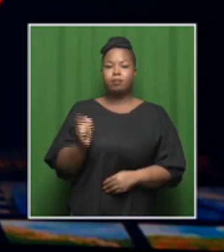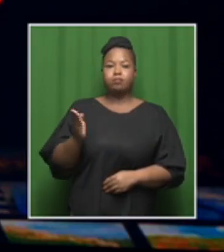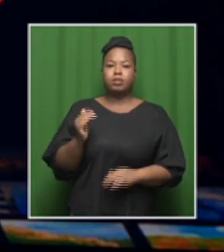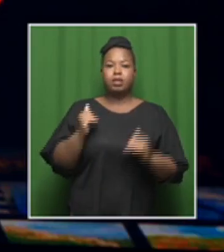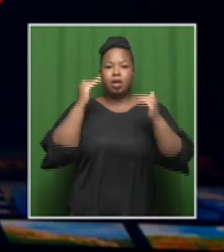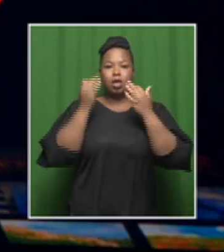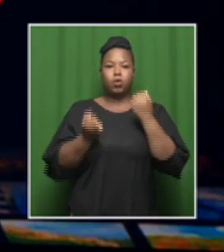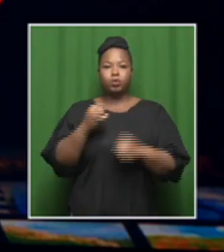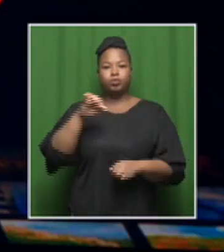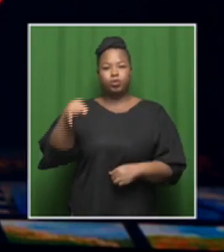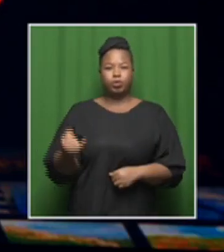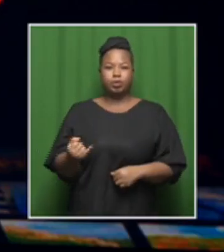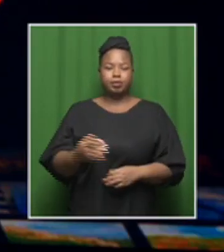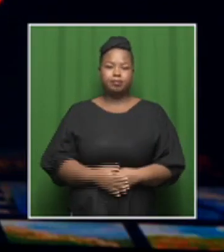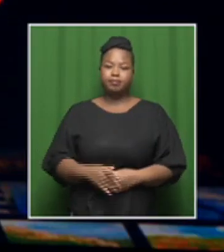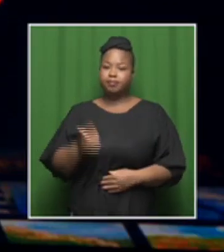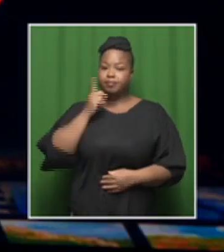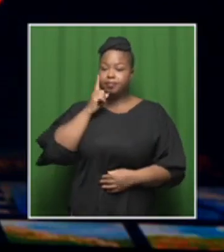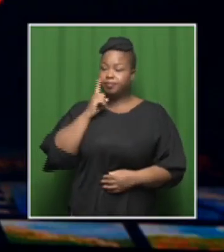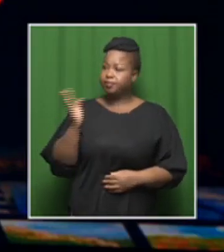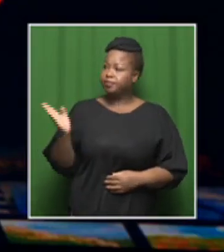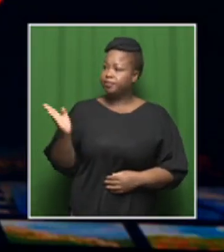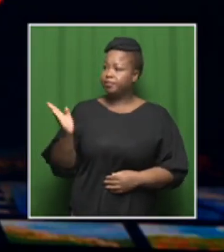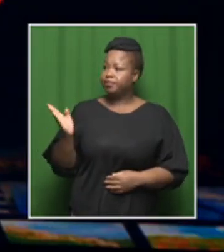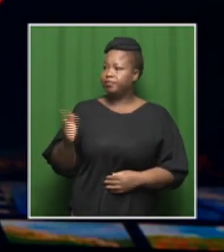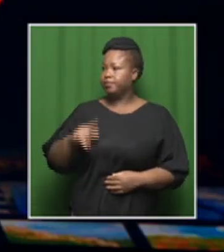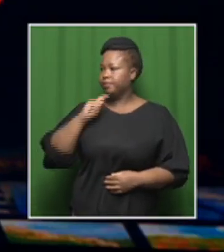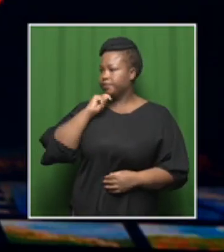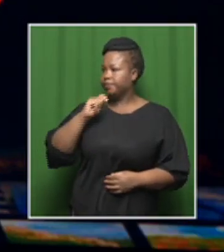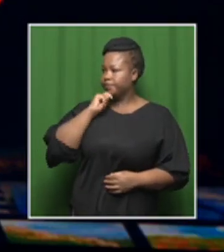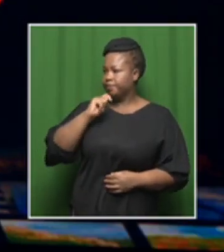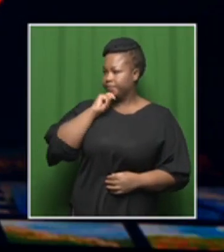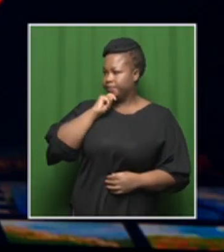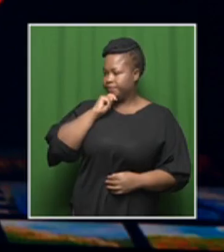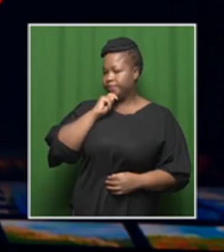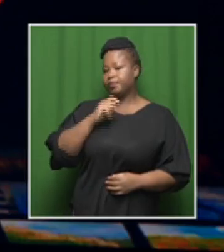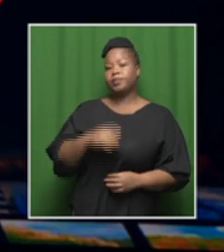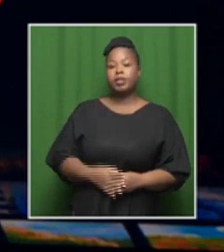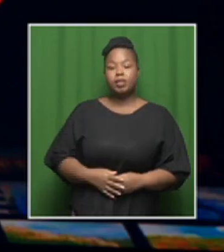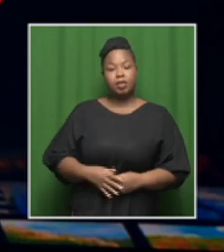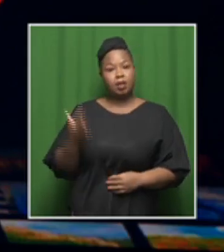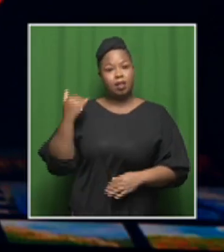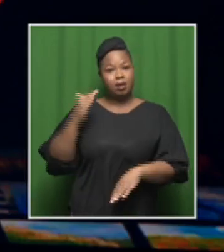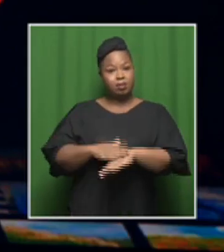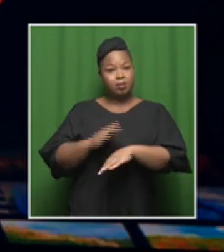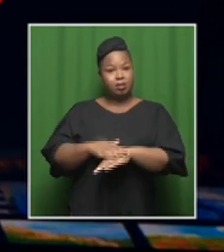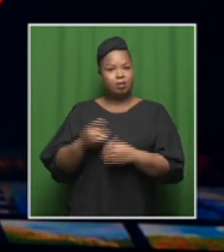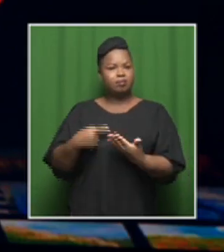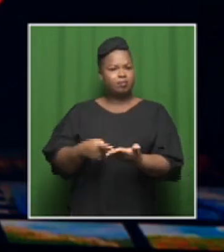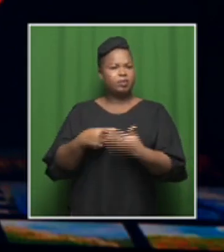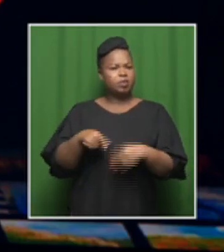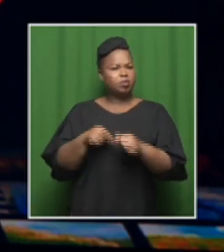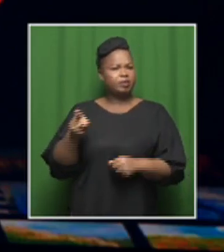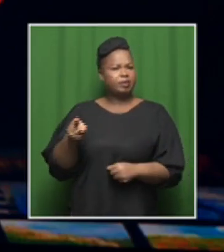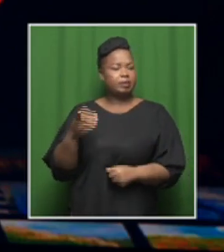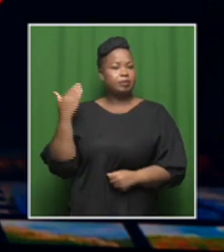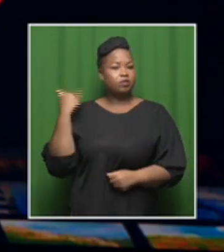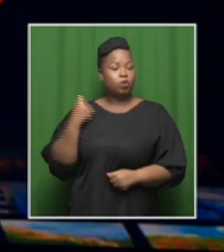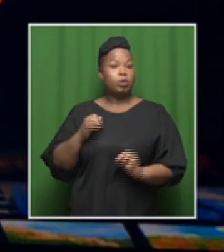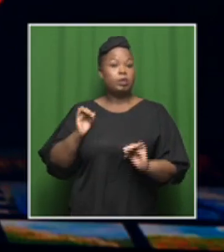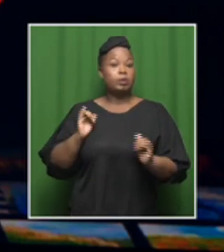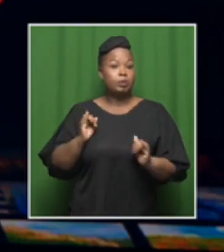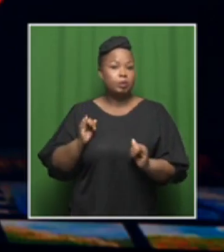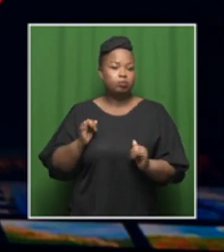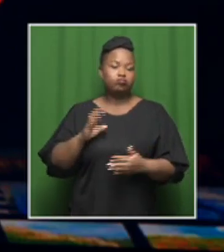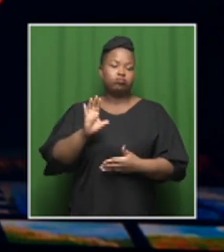Court in Johannesburg. Let's take you there. Canny, good morning. So the last time we spoke about this, it was an urgent matter that